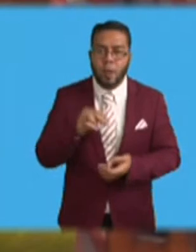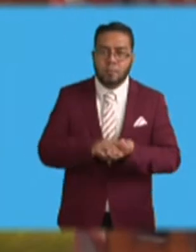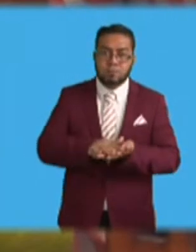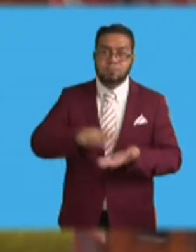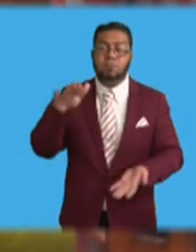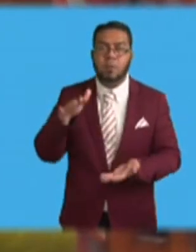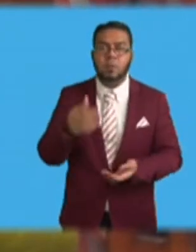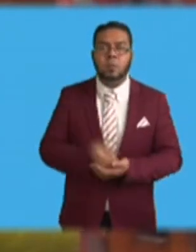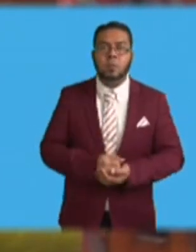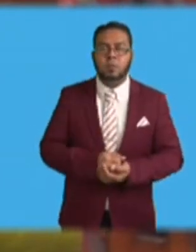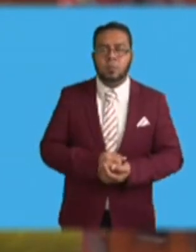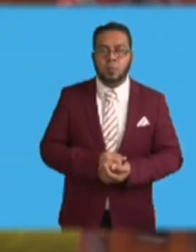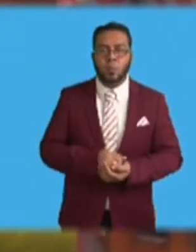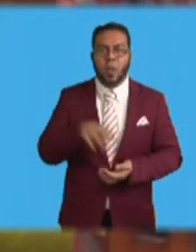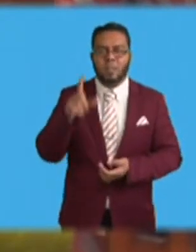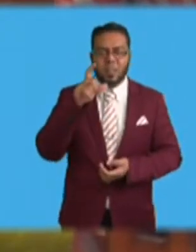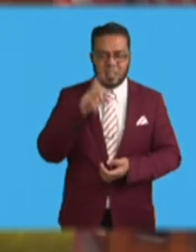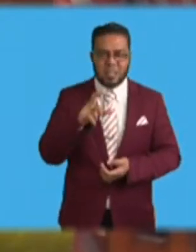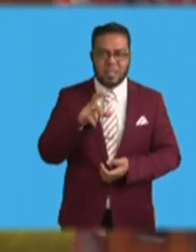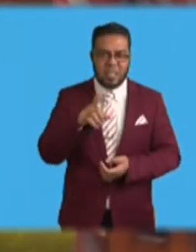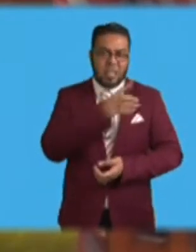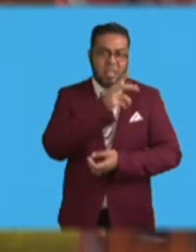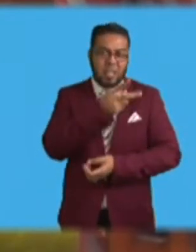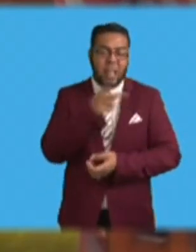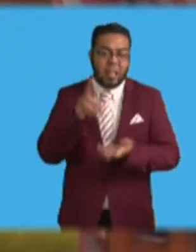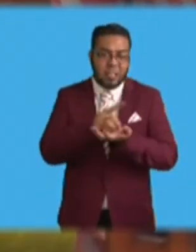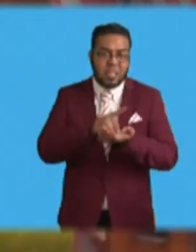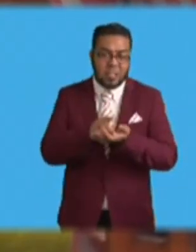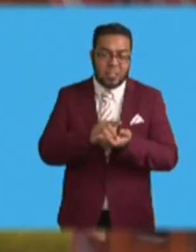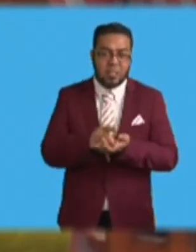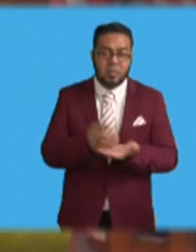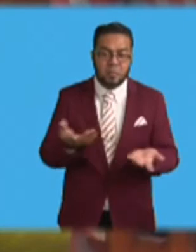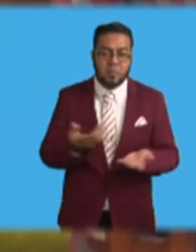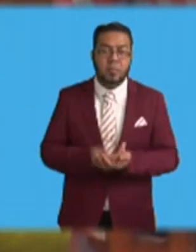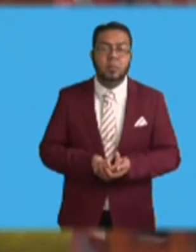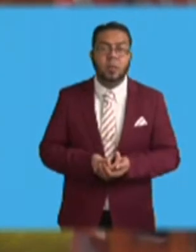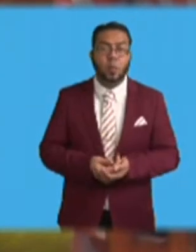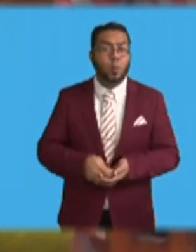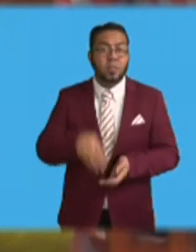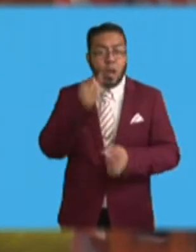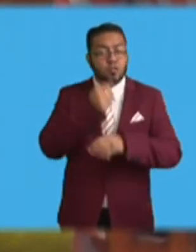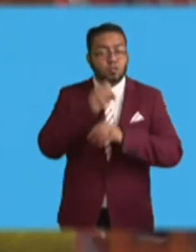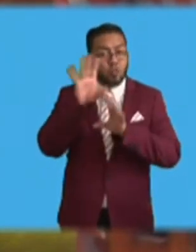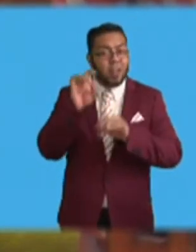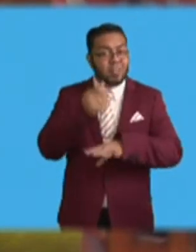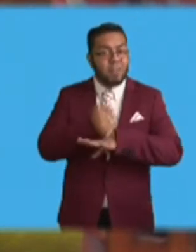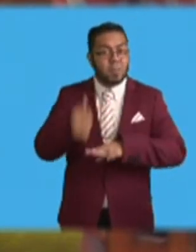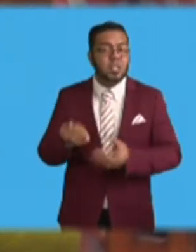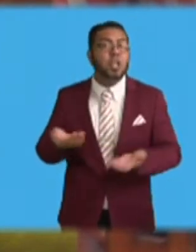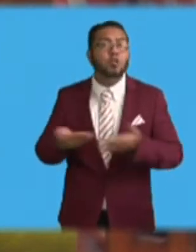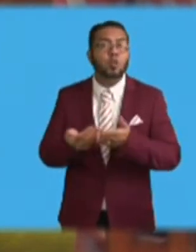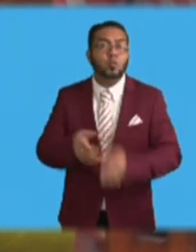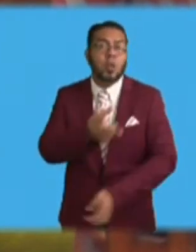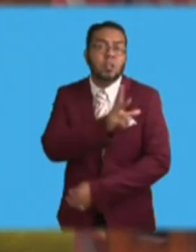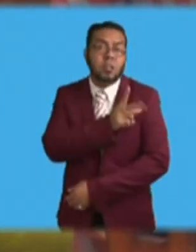driven by meningococcal C strain, and in 2003, the Australian government introduced a vaccination program for the meningococcal